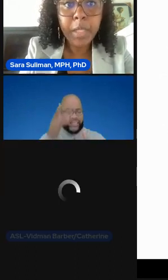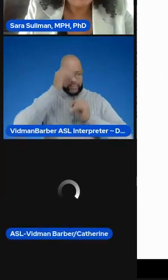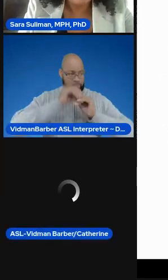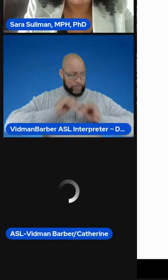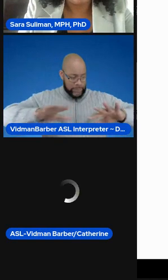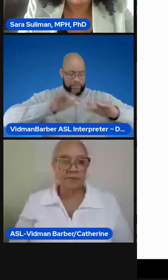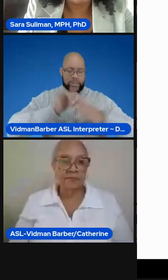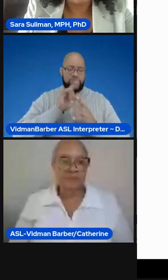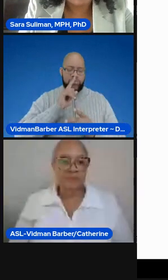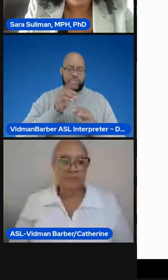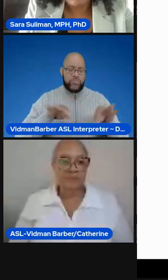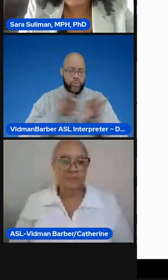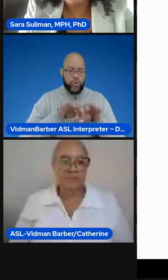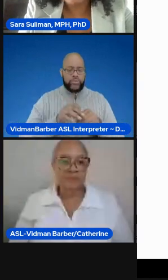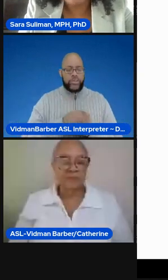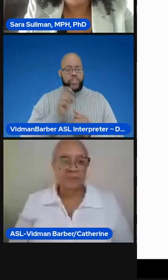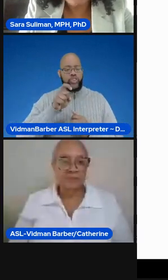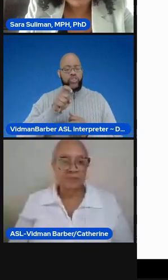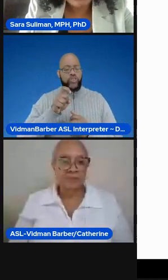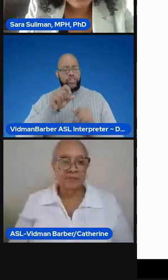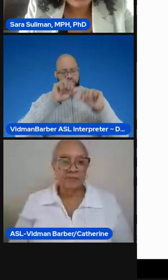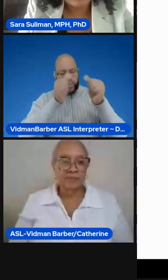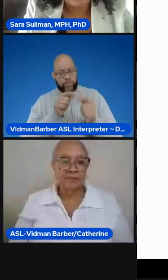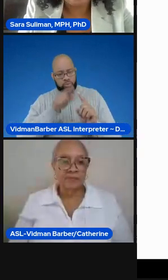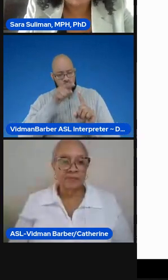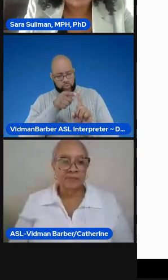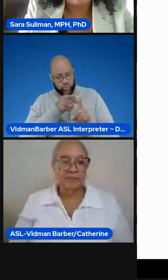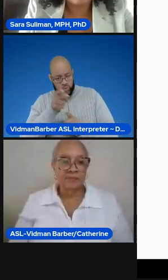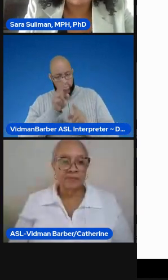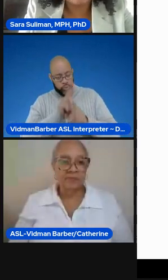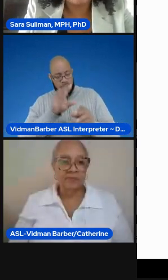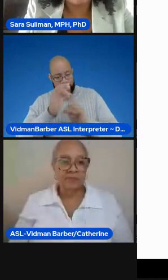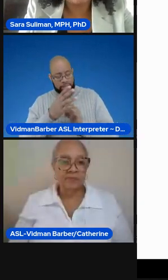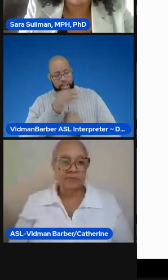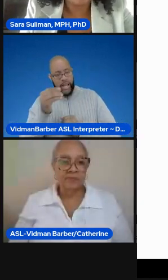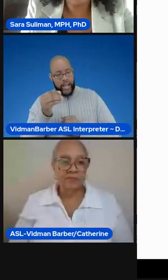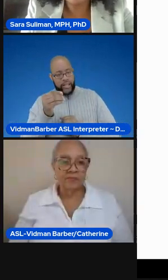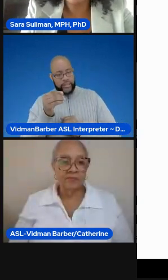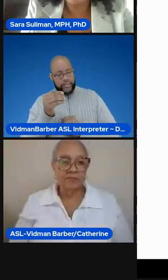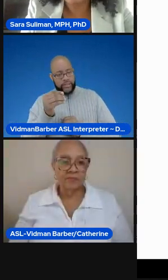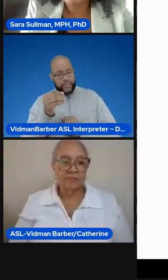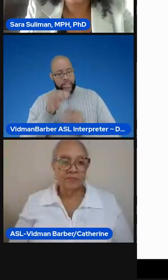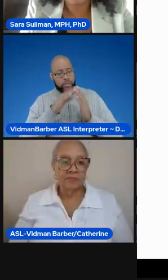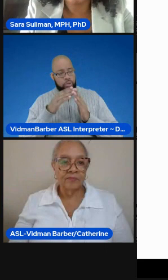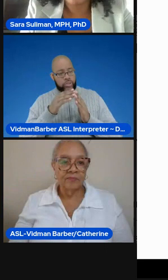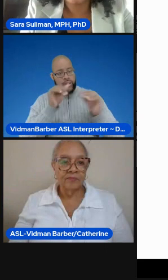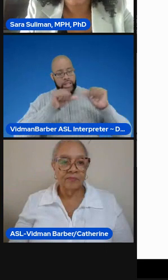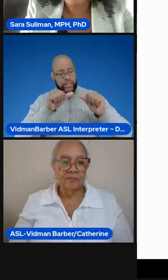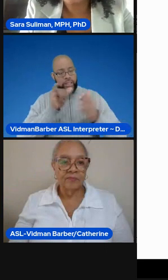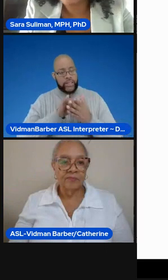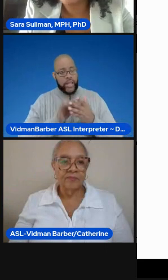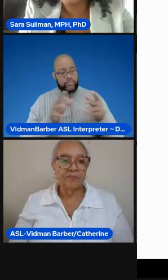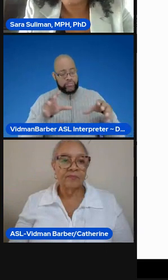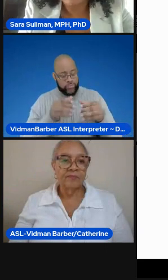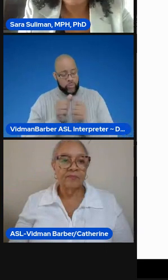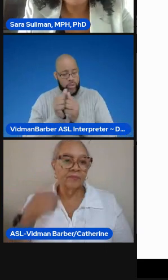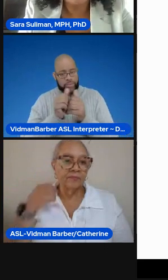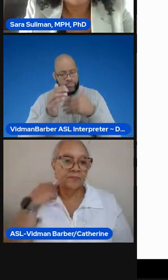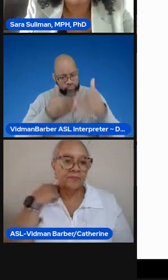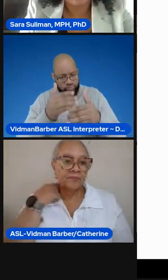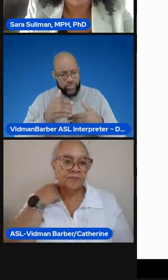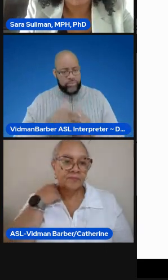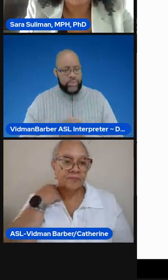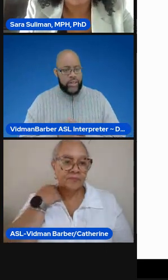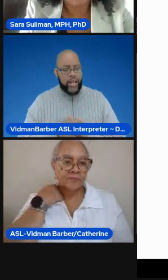critical. It should be tailored to the use case, and the community of scientists that came together accelerated the